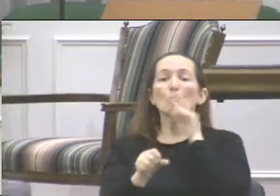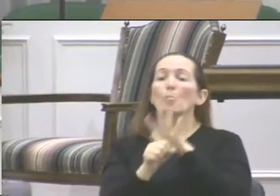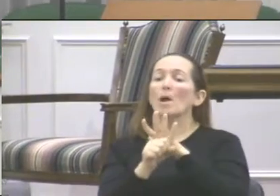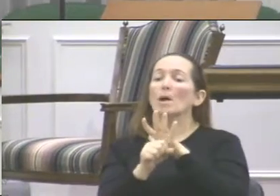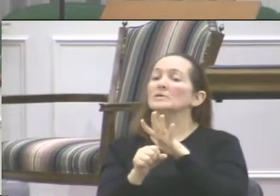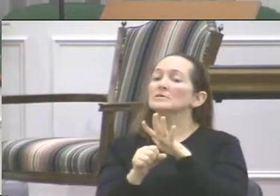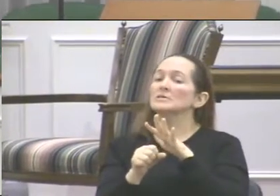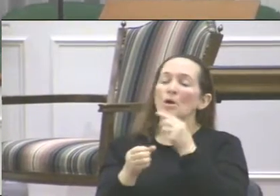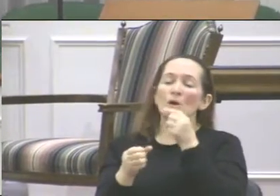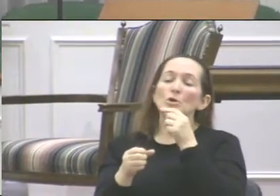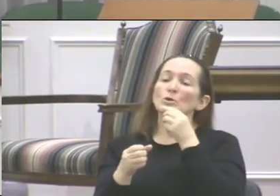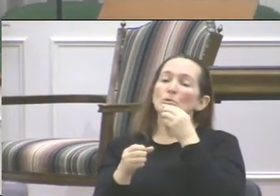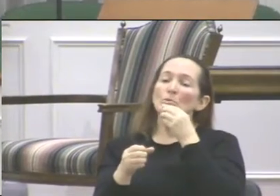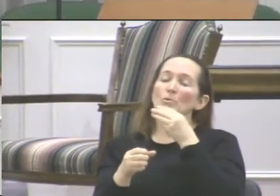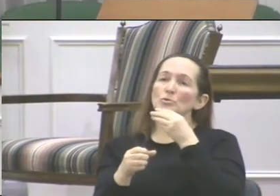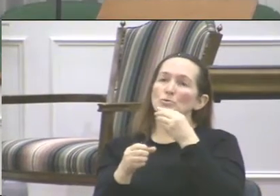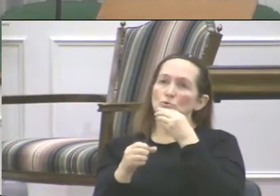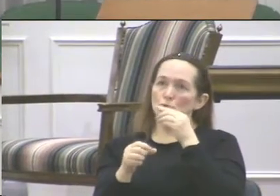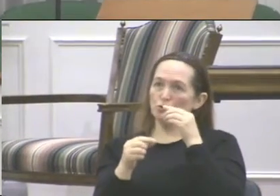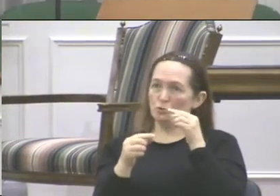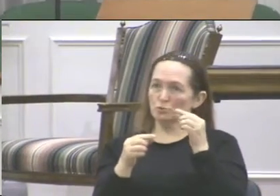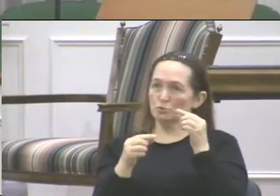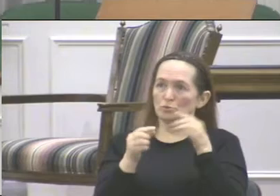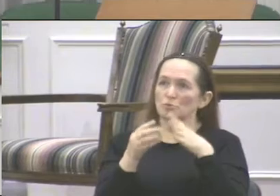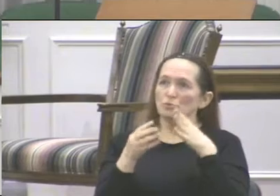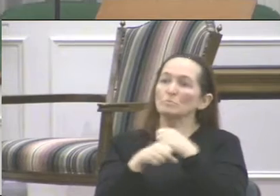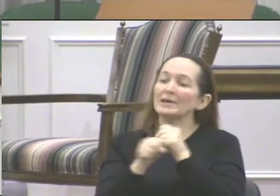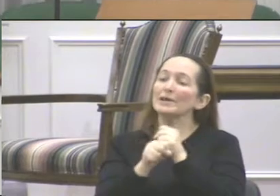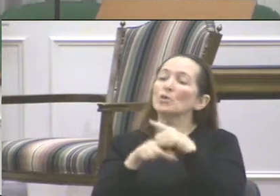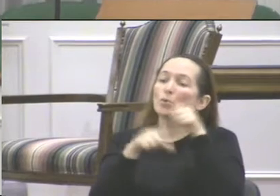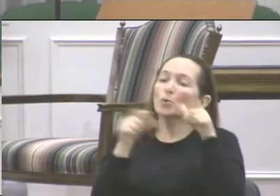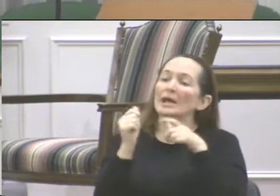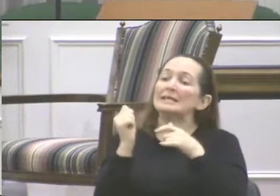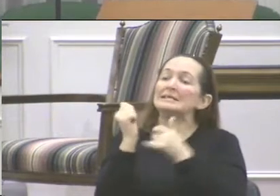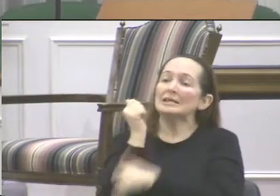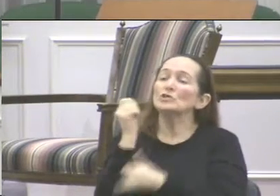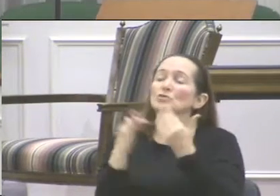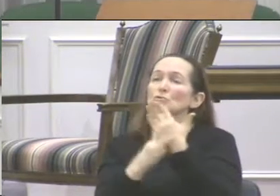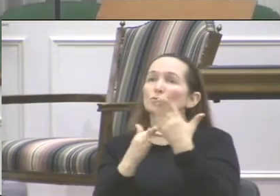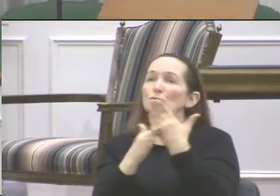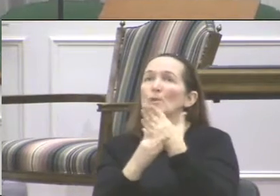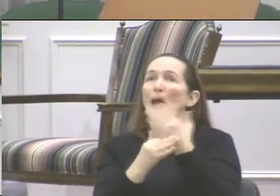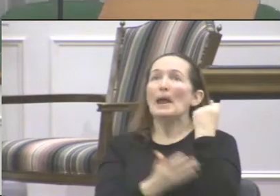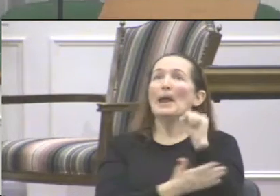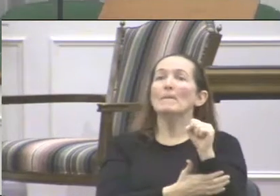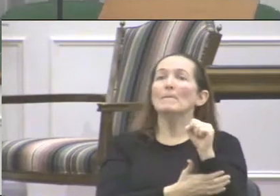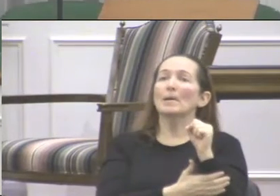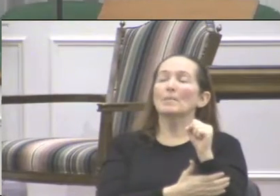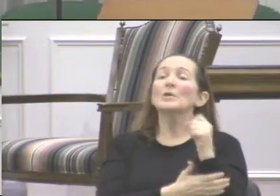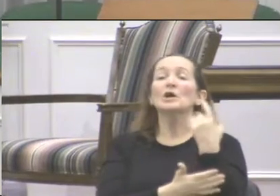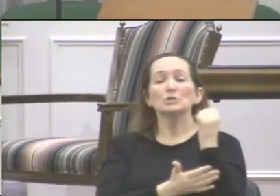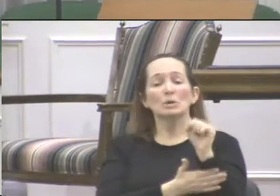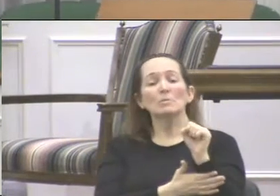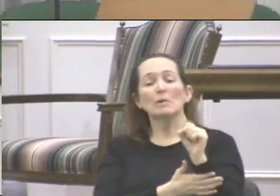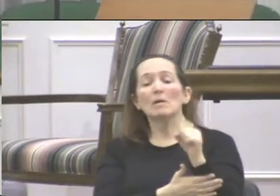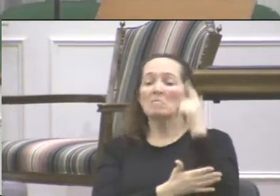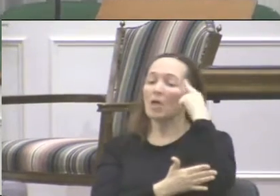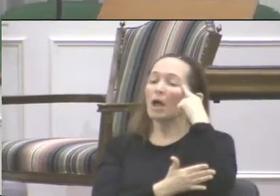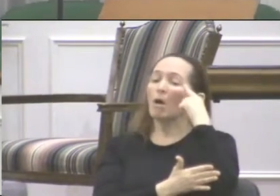Well, he had brought his nephew Lot along with him. Said, well, I guess Lot will be my